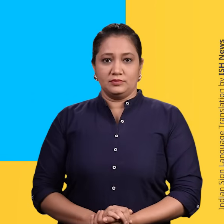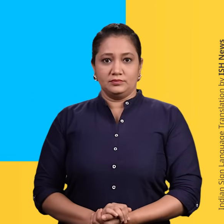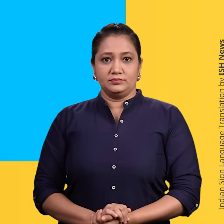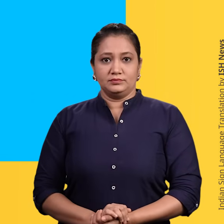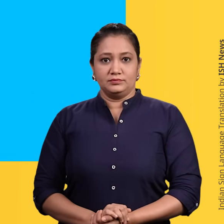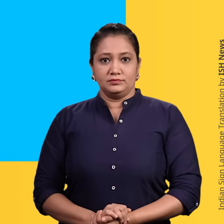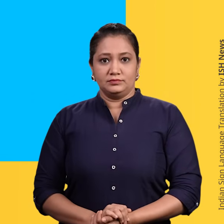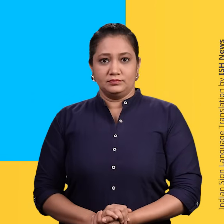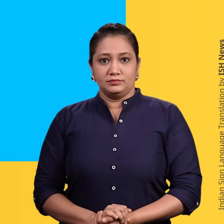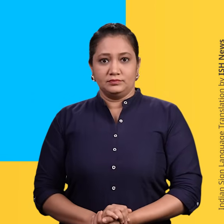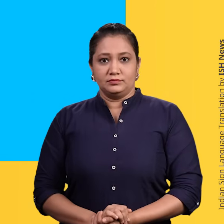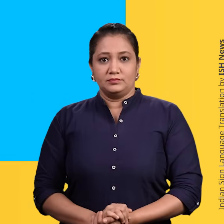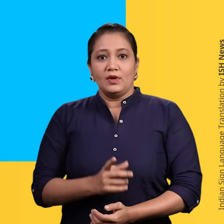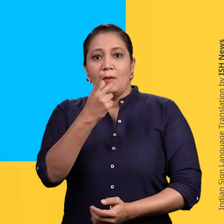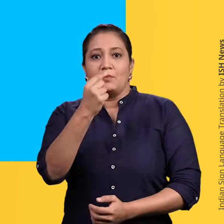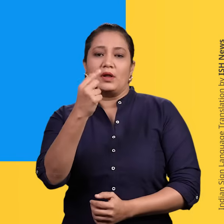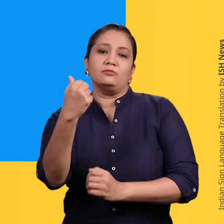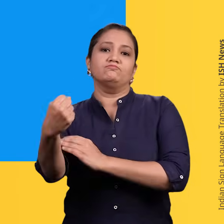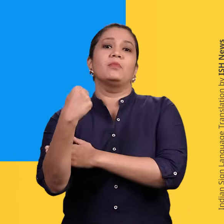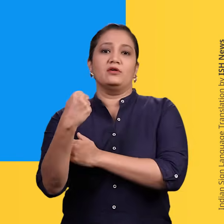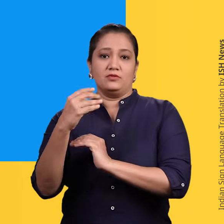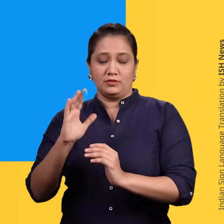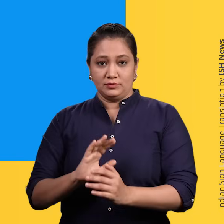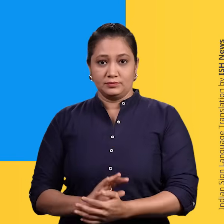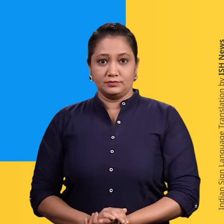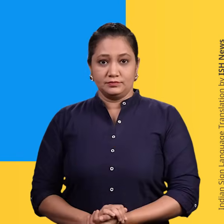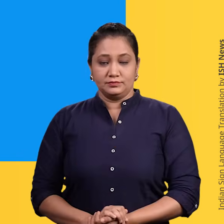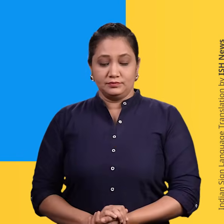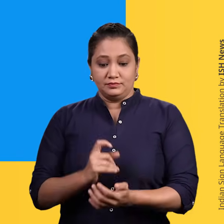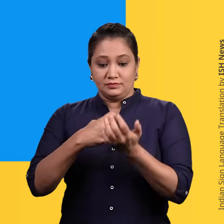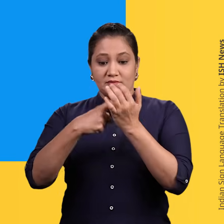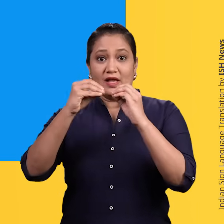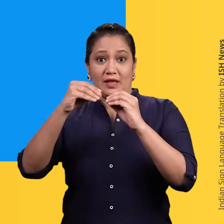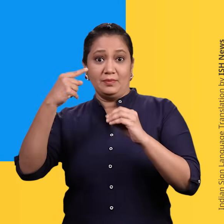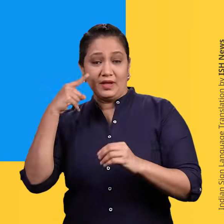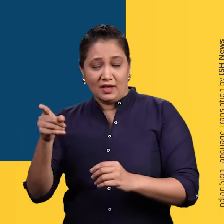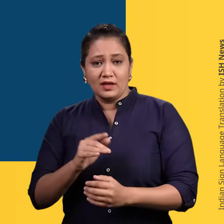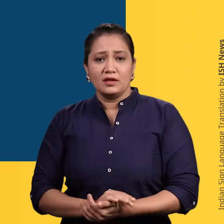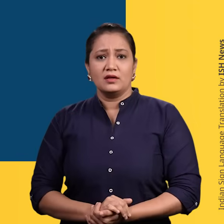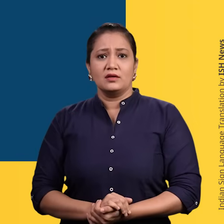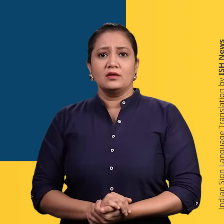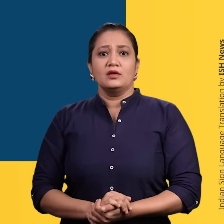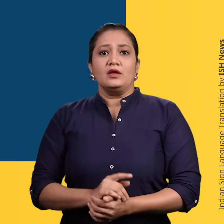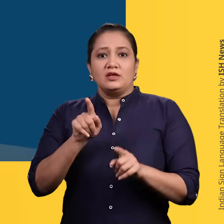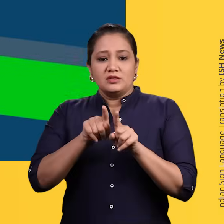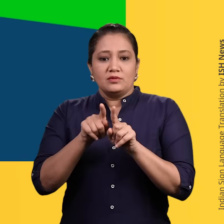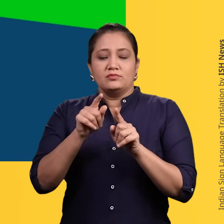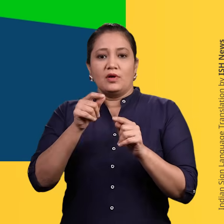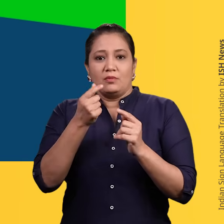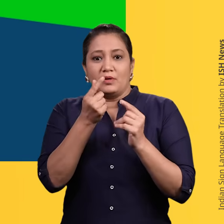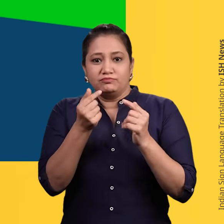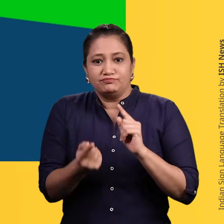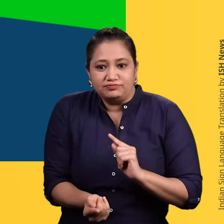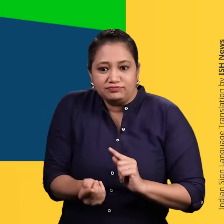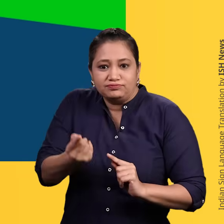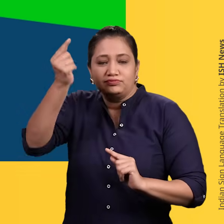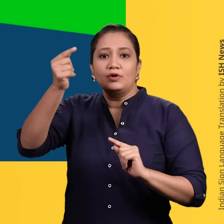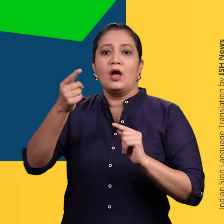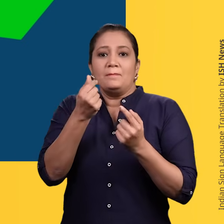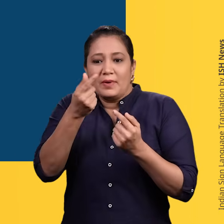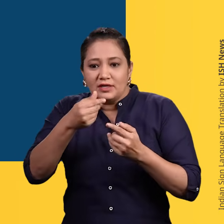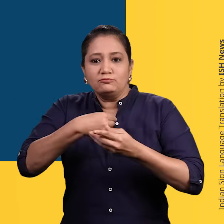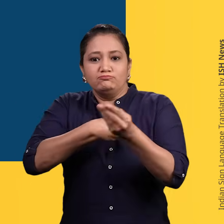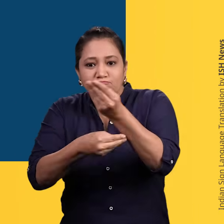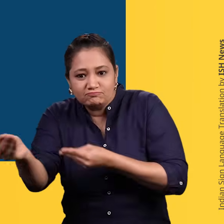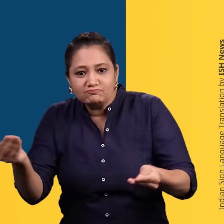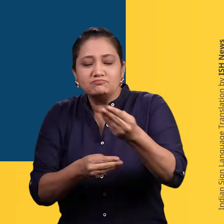functions of RBI are: Monetary Authority. RBI helps in controlling the